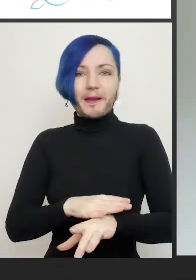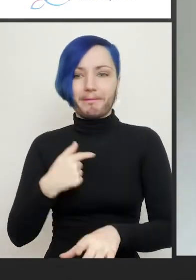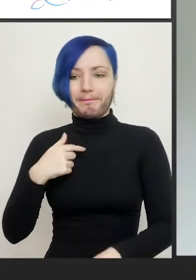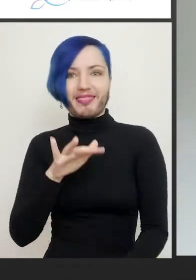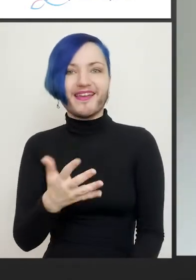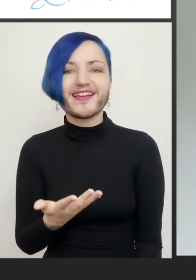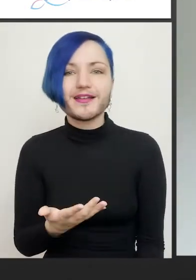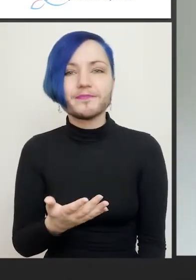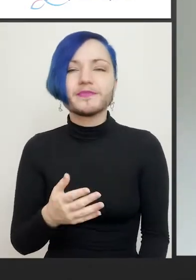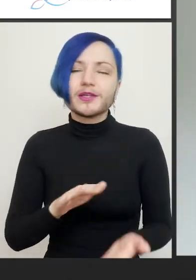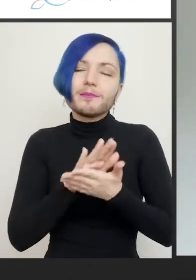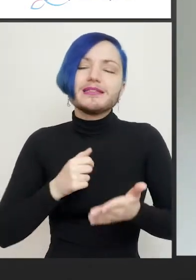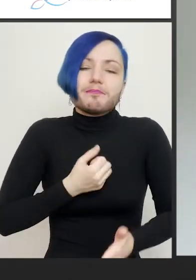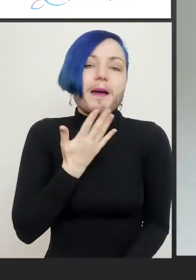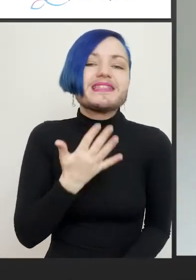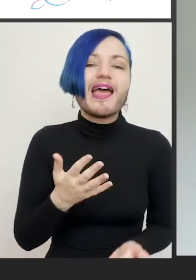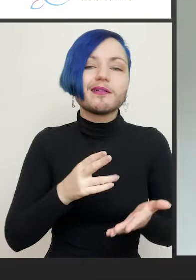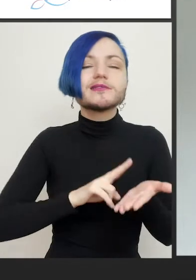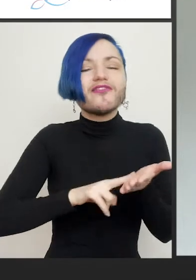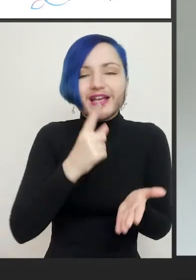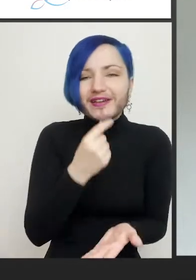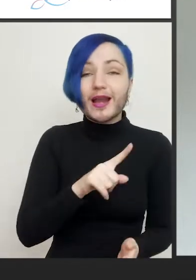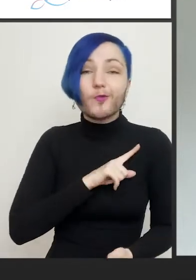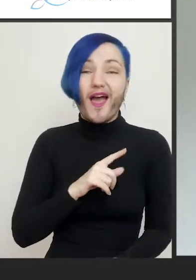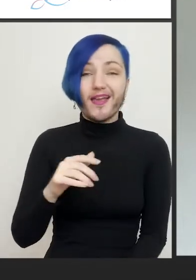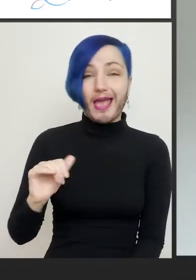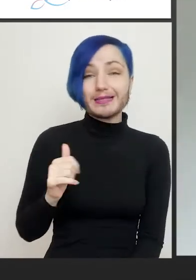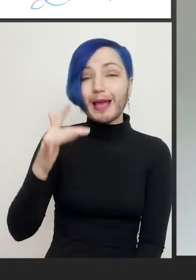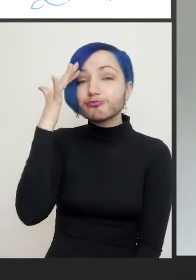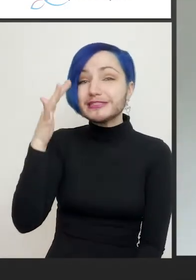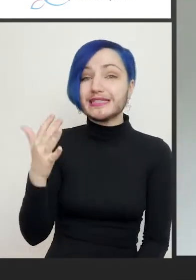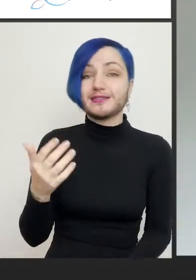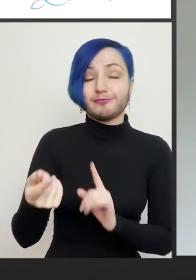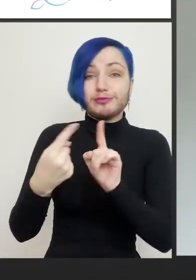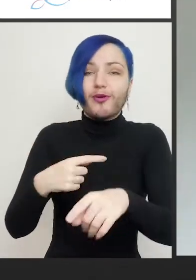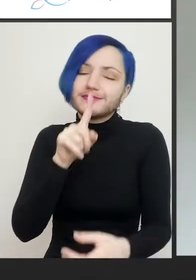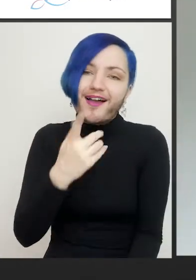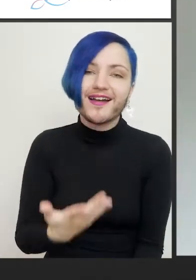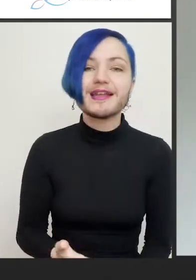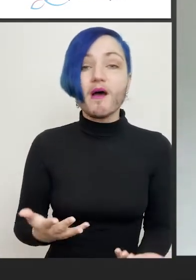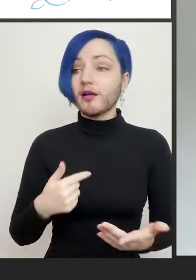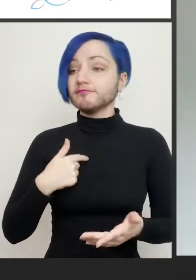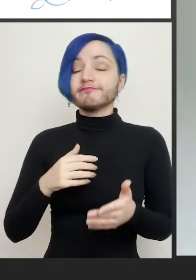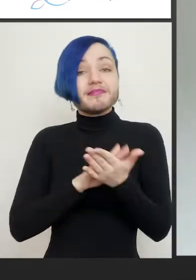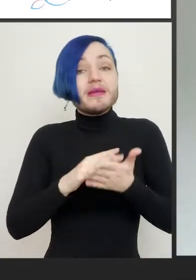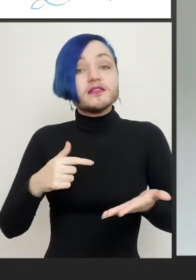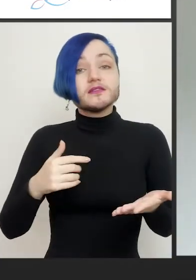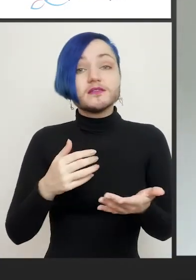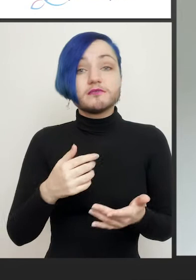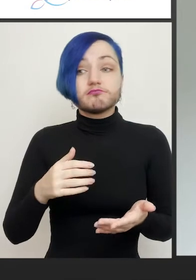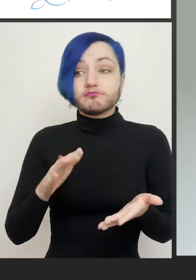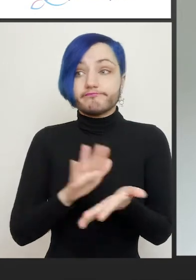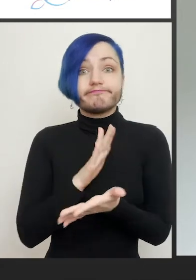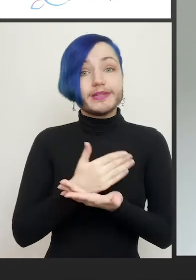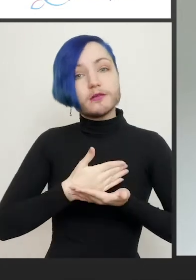know, I forgive myself for it, because I couldn't have anticipated, but I've made mistakes, so I'm happy to share so other people don't do it. And I